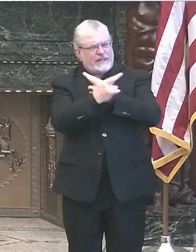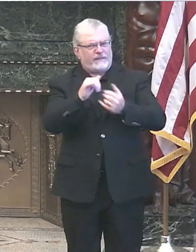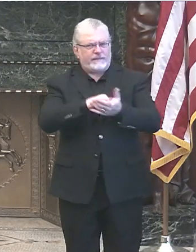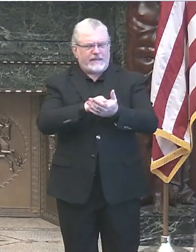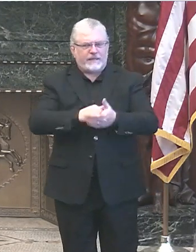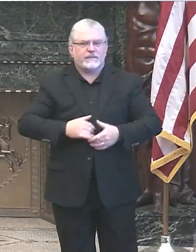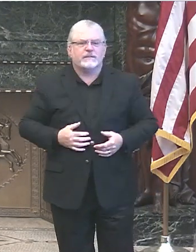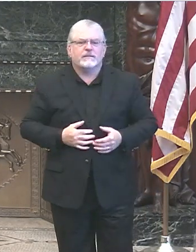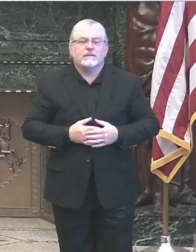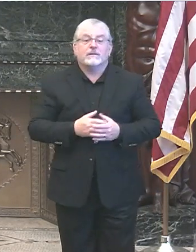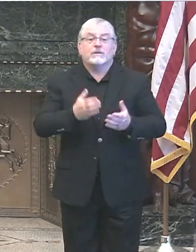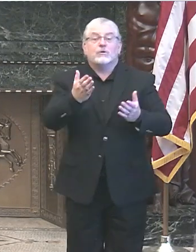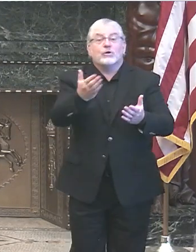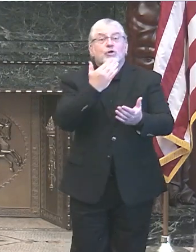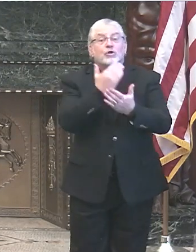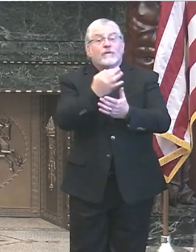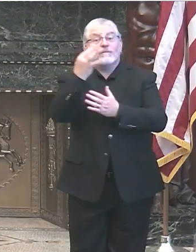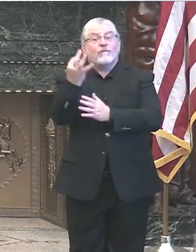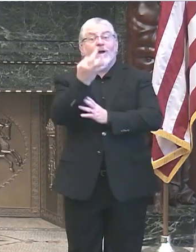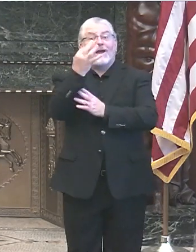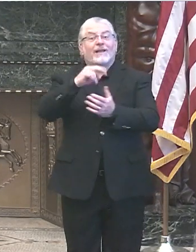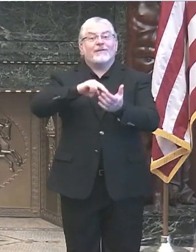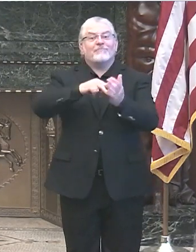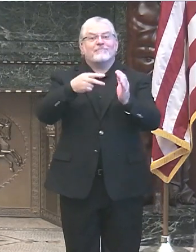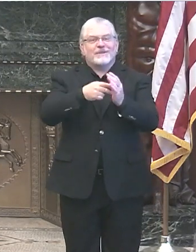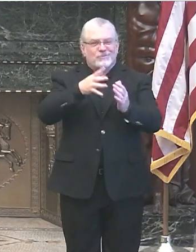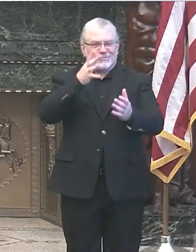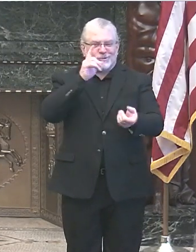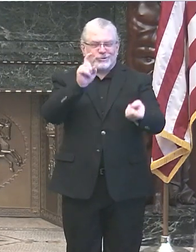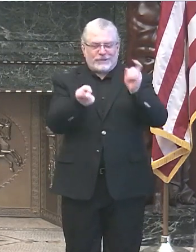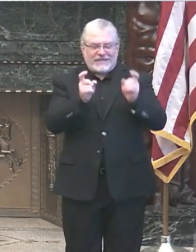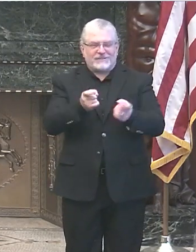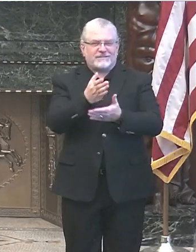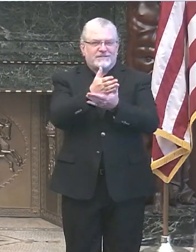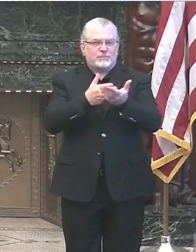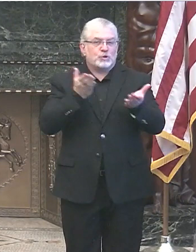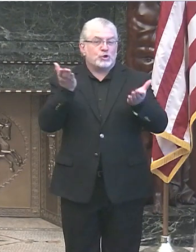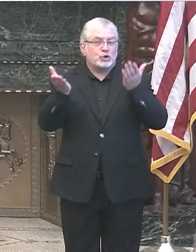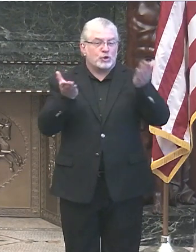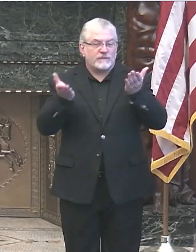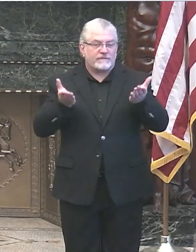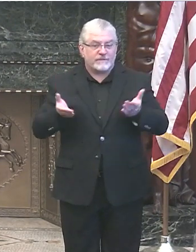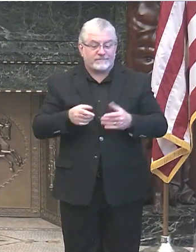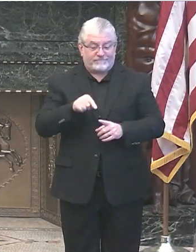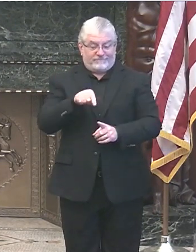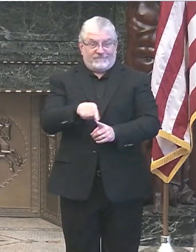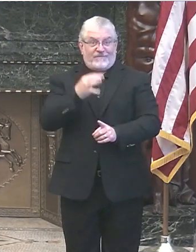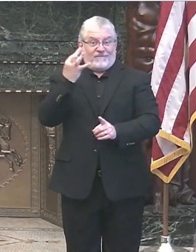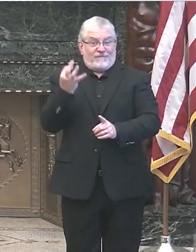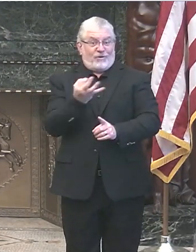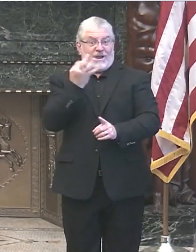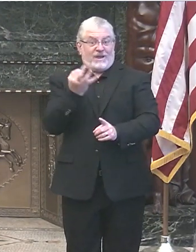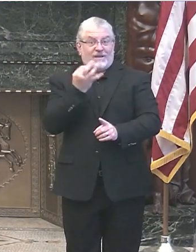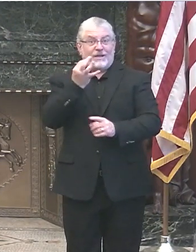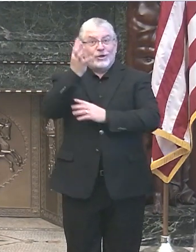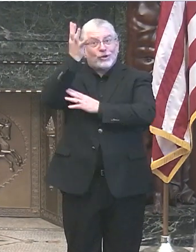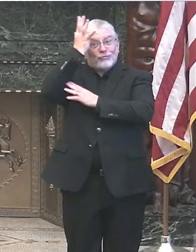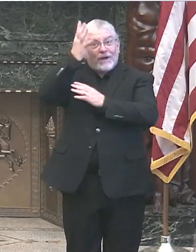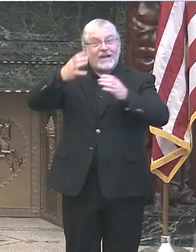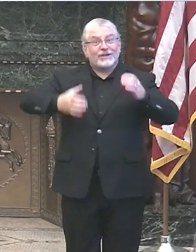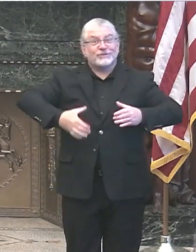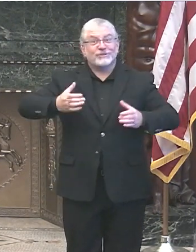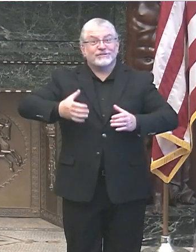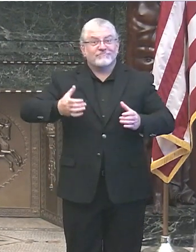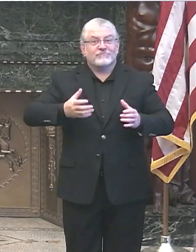weeks, but essential services have still been continuing. This Friday, trash will not be collected.